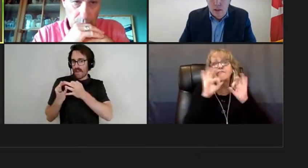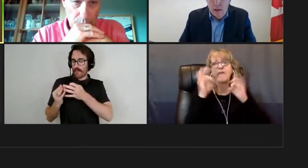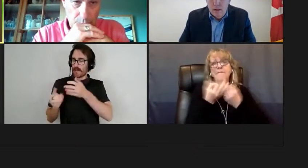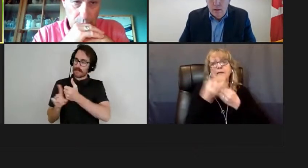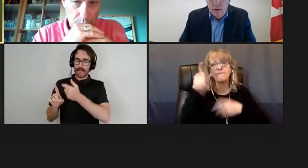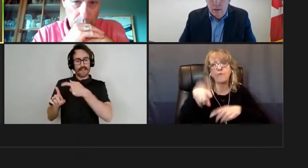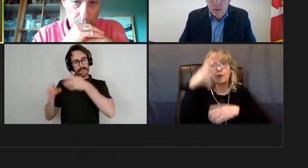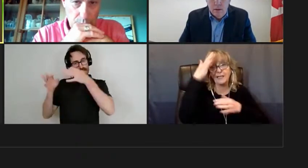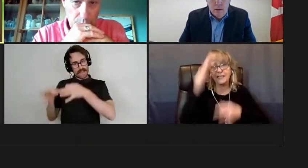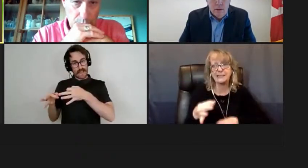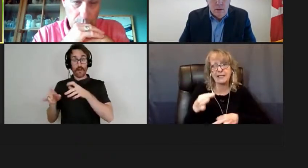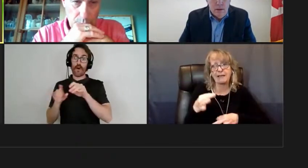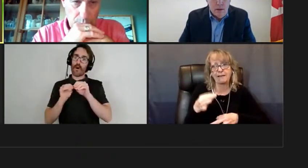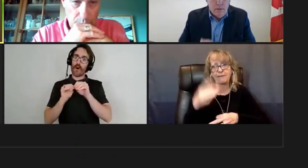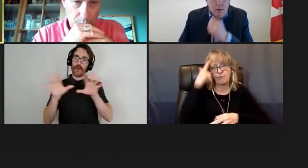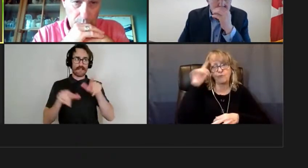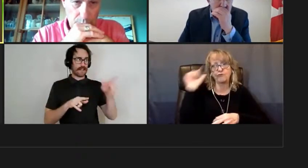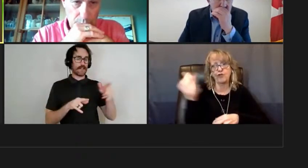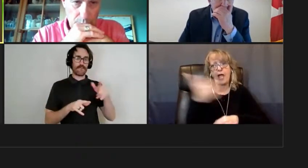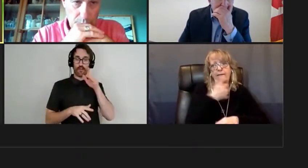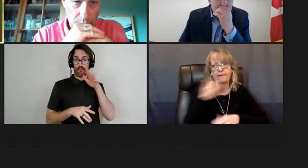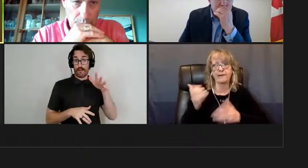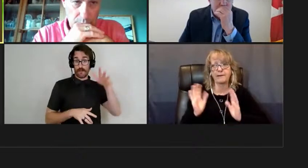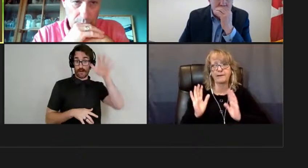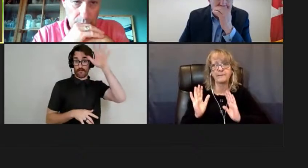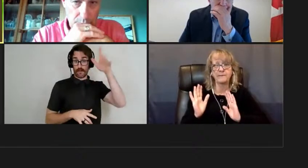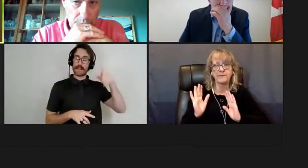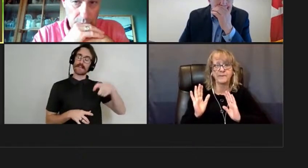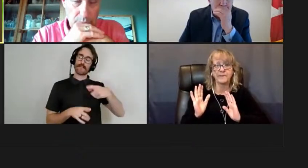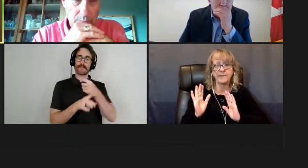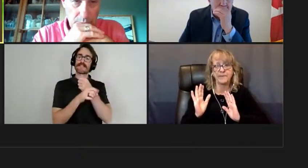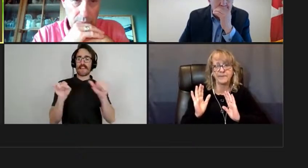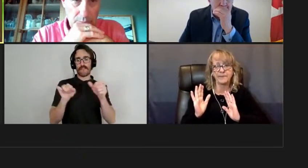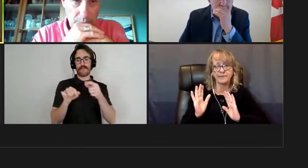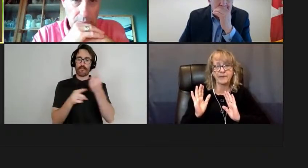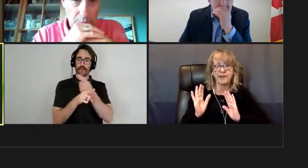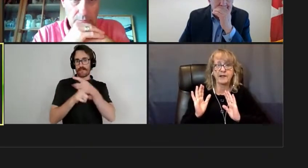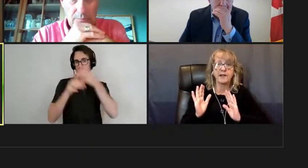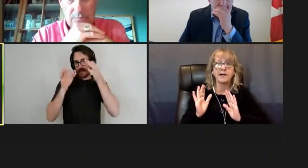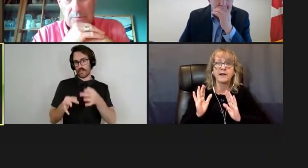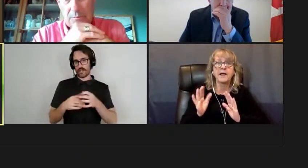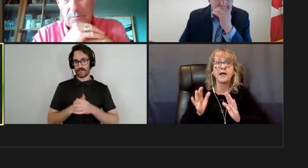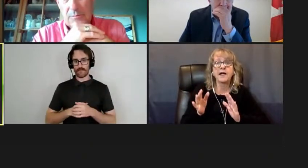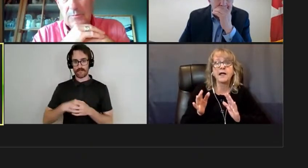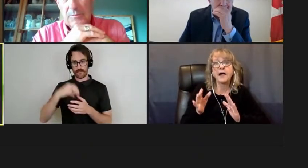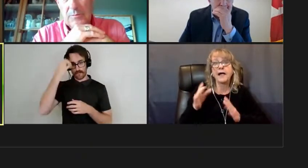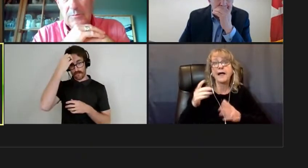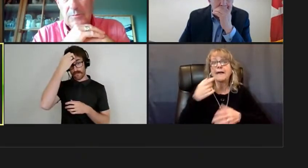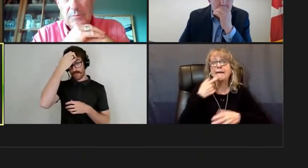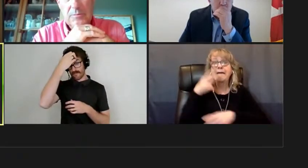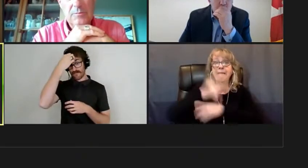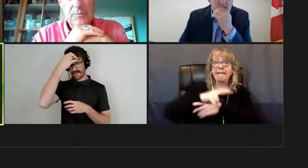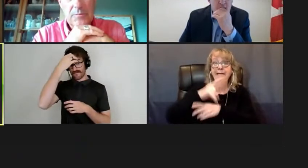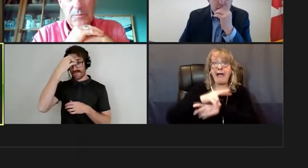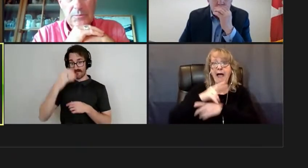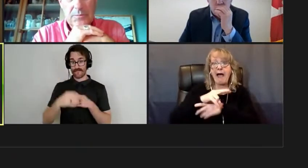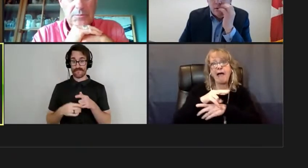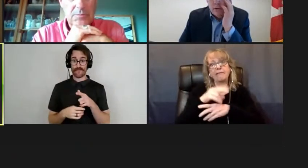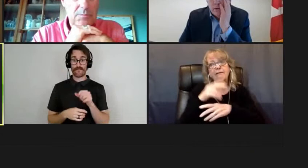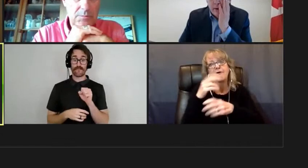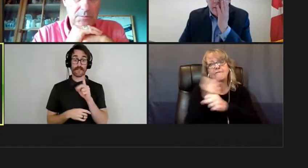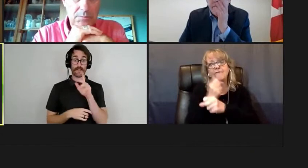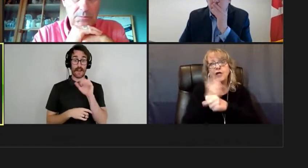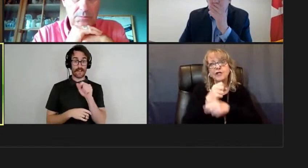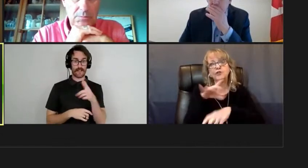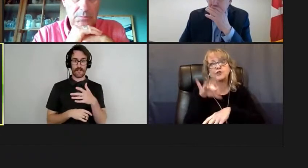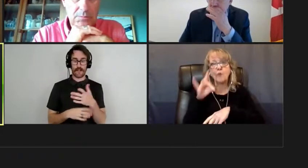the grandparent would really need to make an informed choice here. Yeah, and I can tell by your answer. I mean, I've certainly got